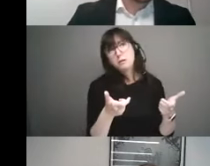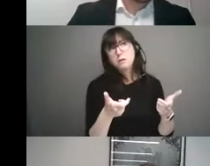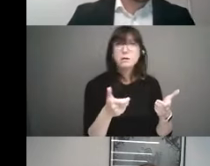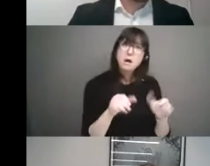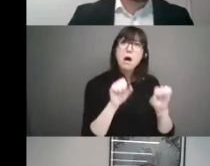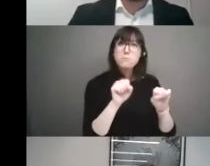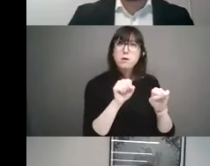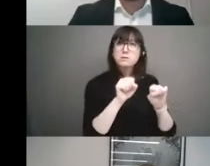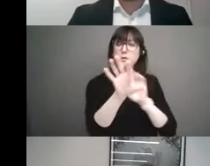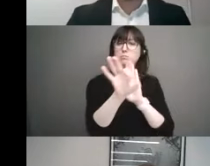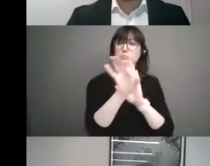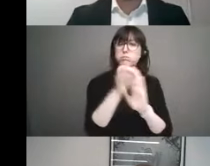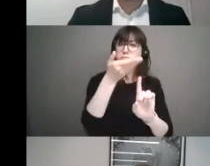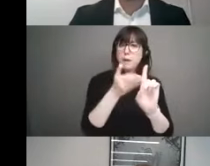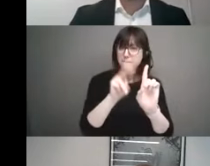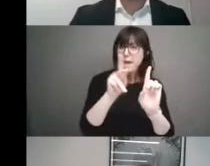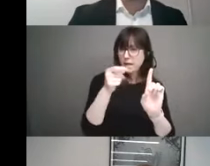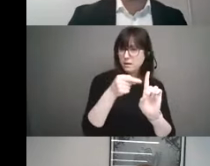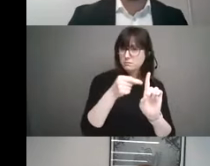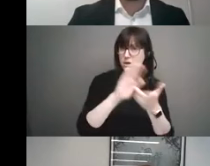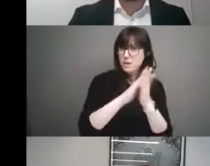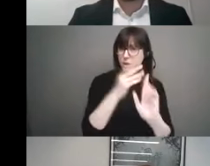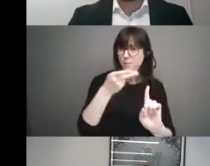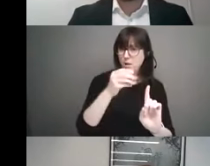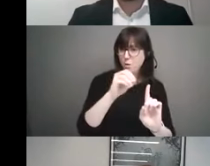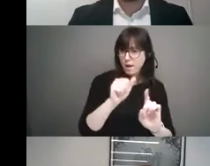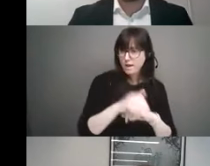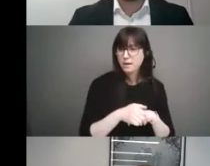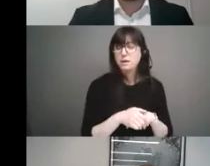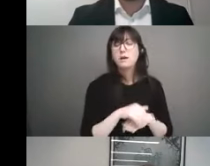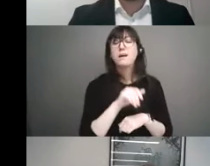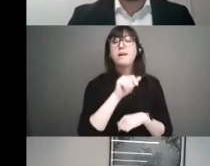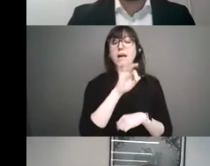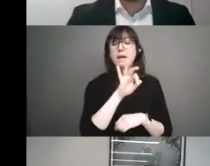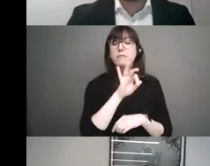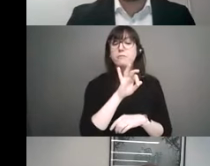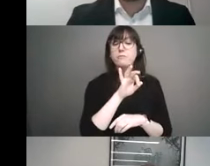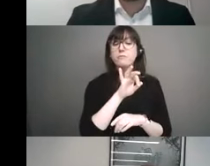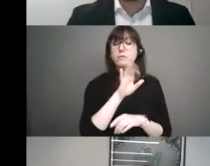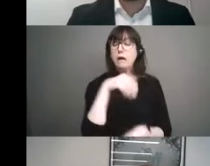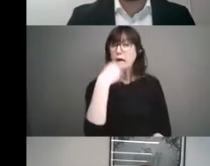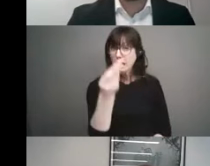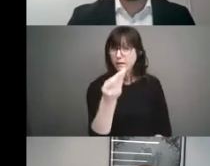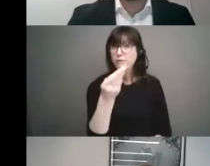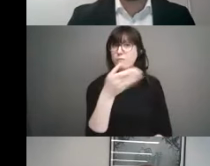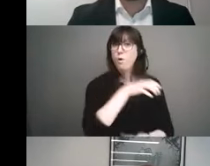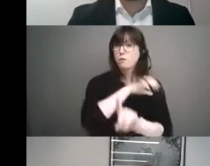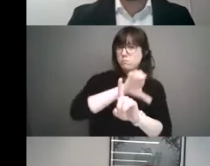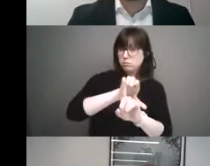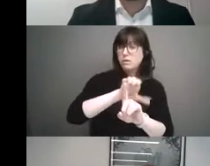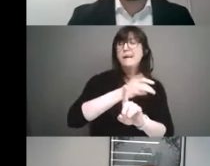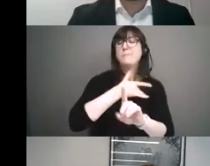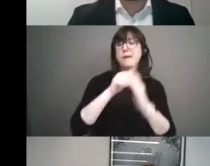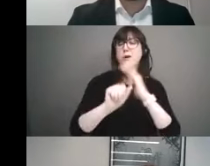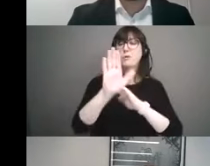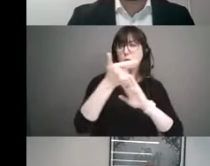bank. Often when you file the POA with the bank, or give it to the bank, it goes to their legal department to